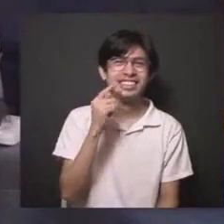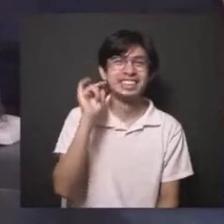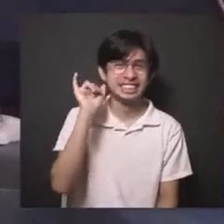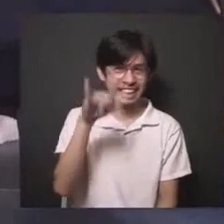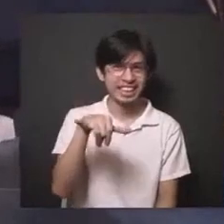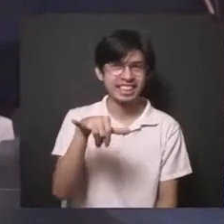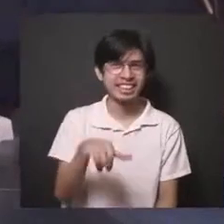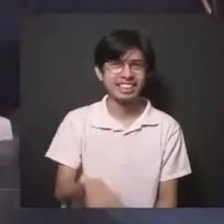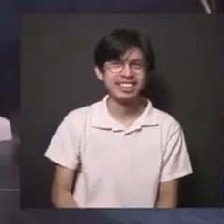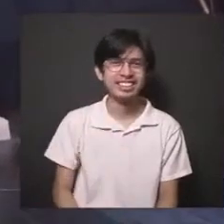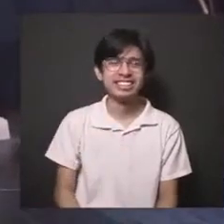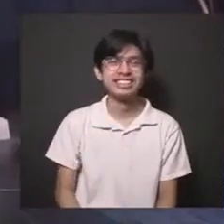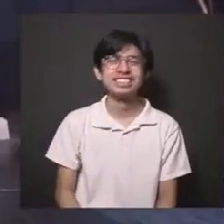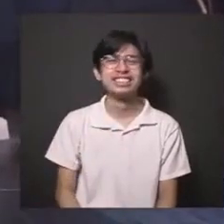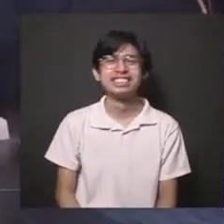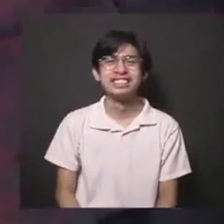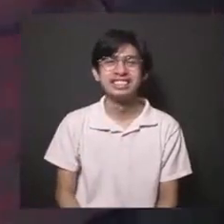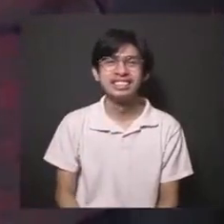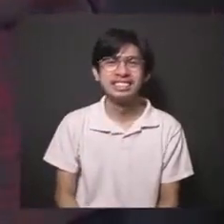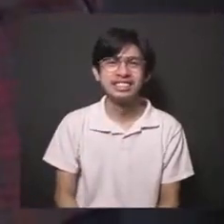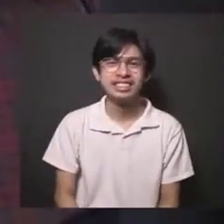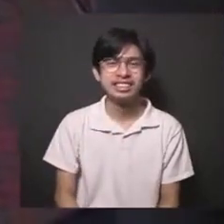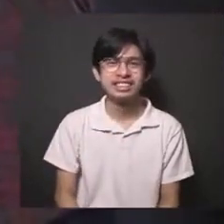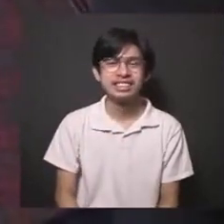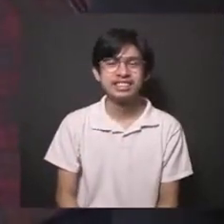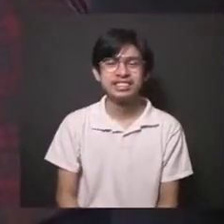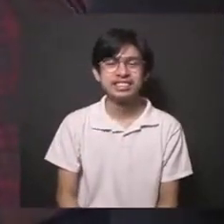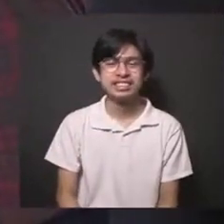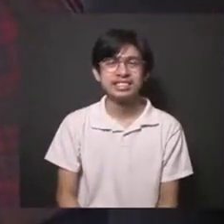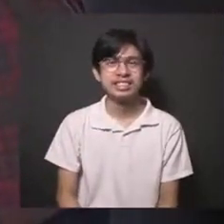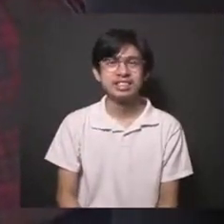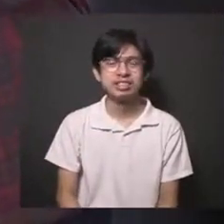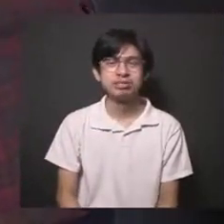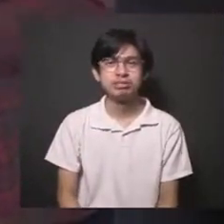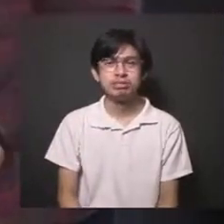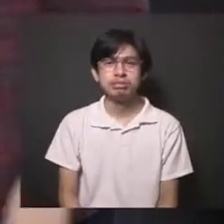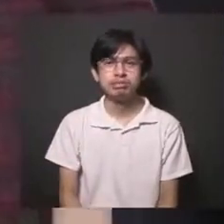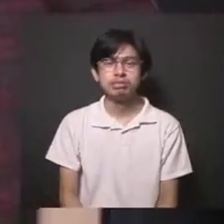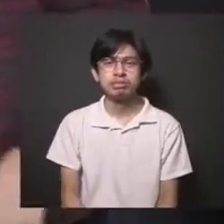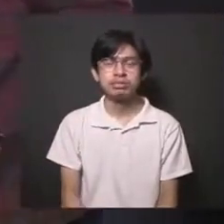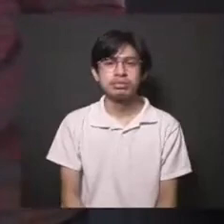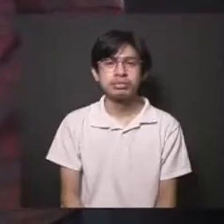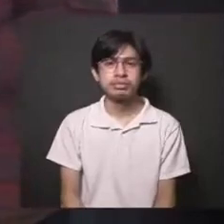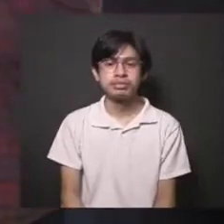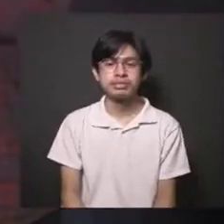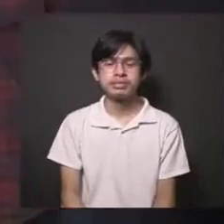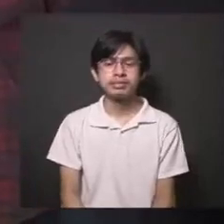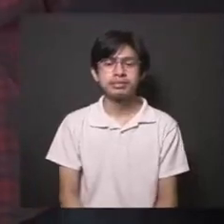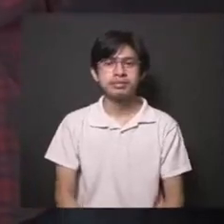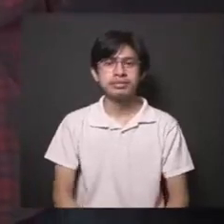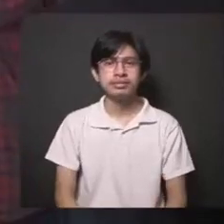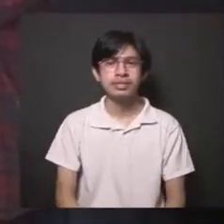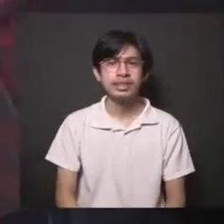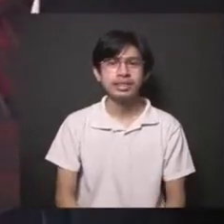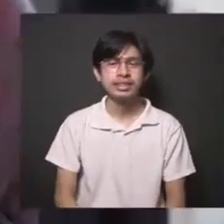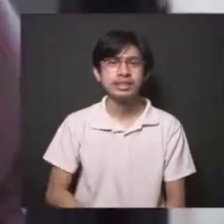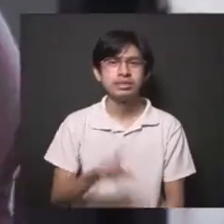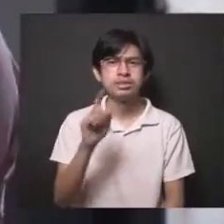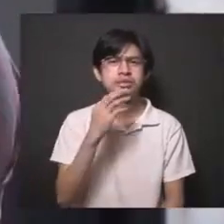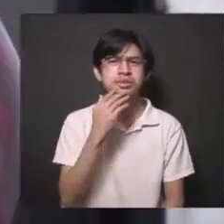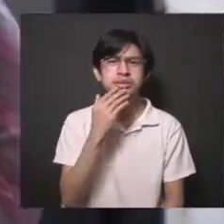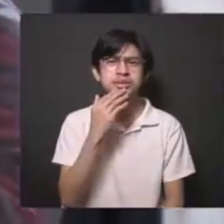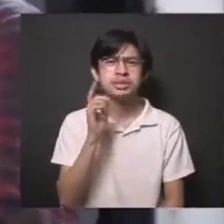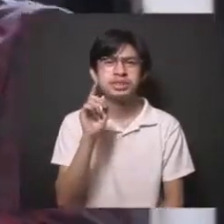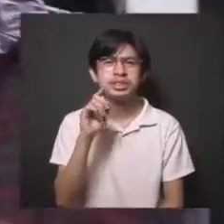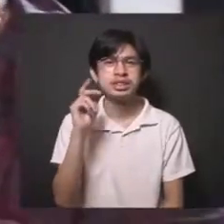Balik mo yung hindi mo gusto, dalawa yan. Unless gusto mo yung dalawa. Okay, what color is that, Jed? Peach. Peach. Peach